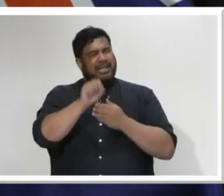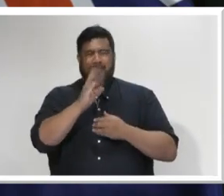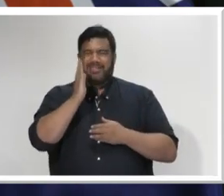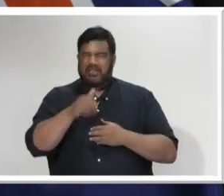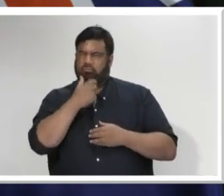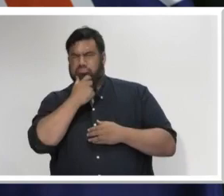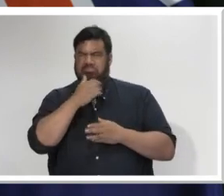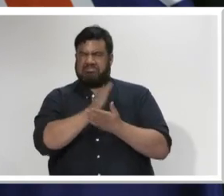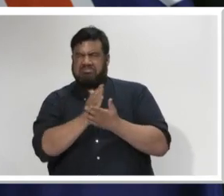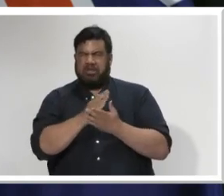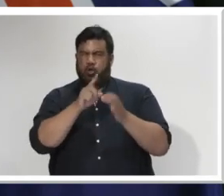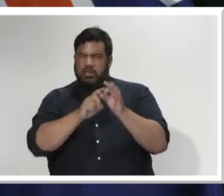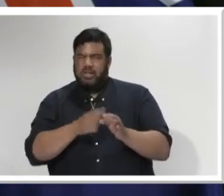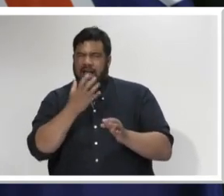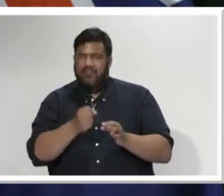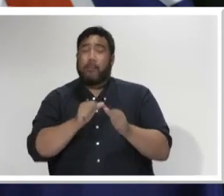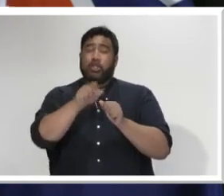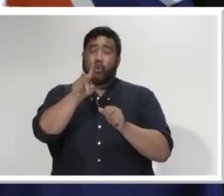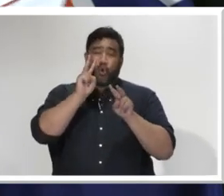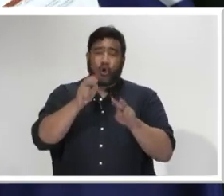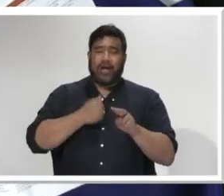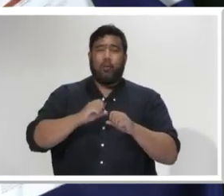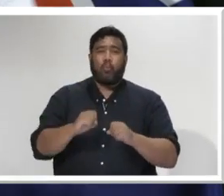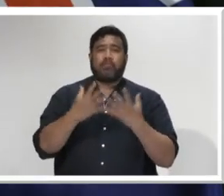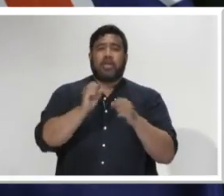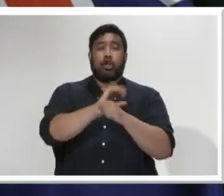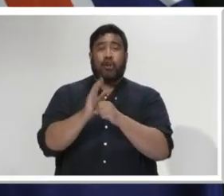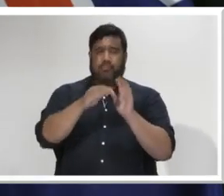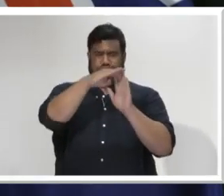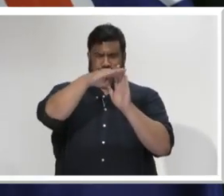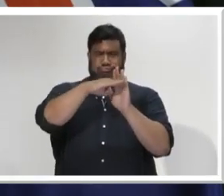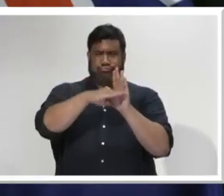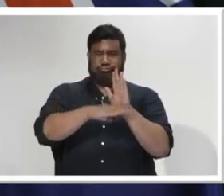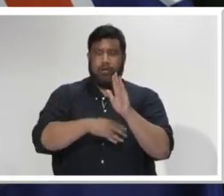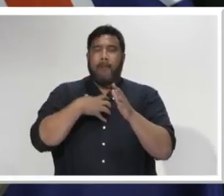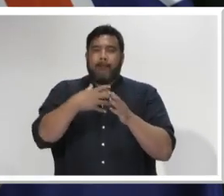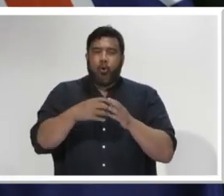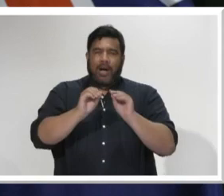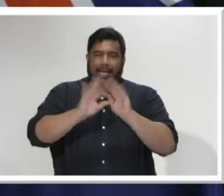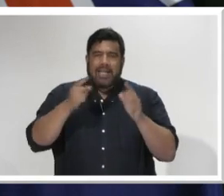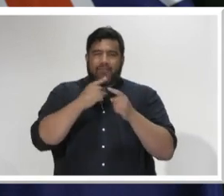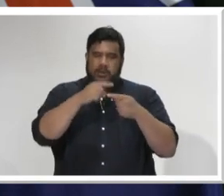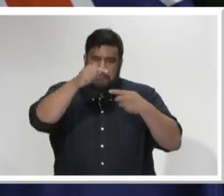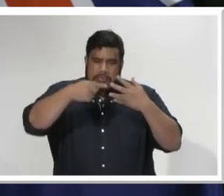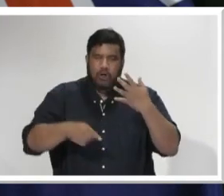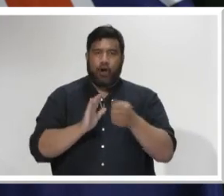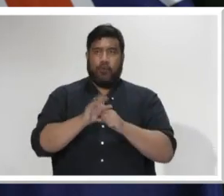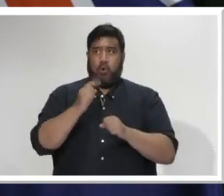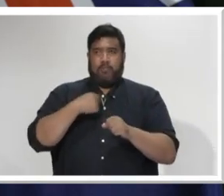said, details are available at the COVID website and includes much more of a description around some of what I've talked